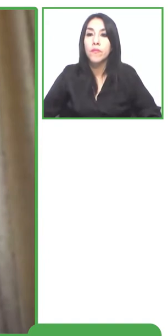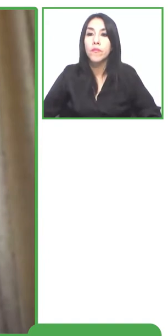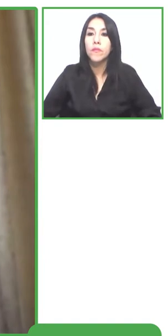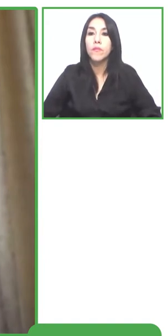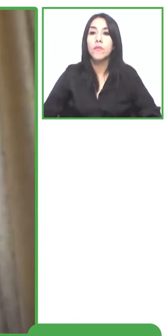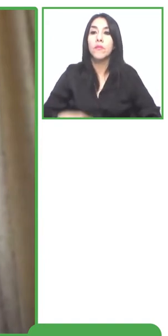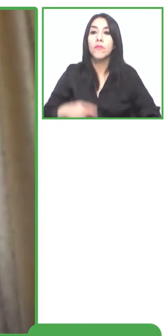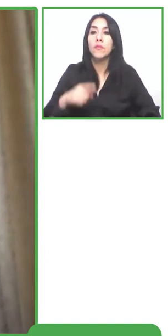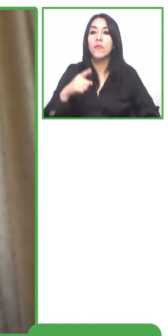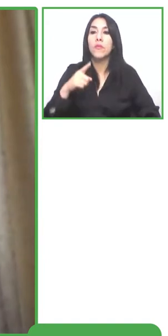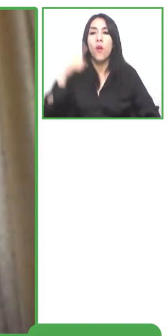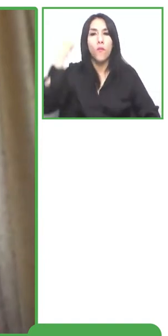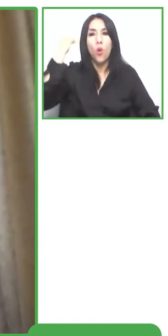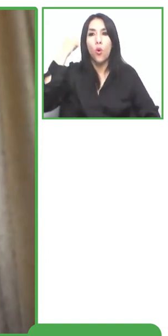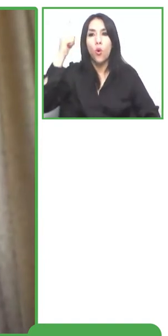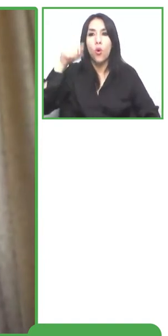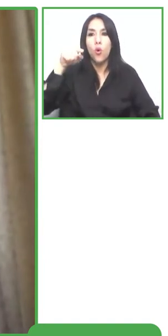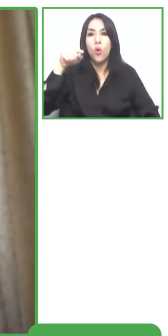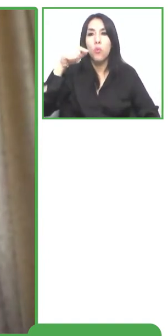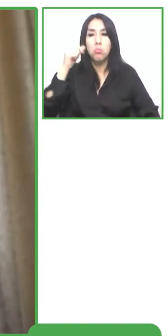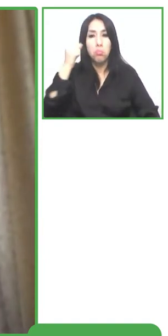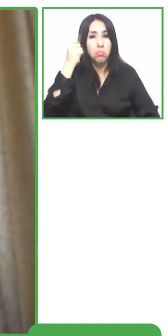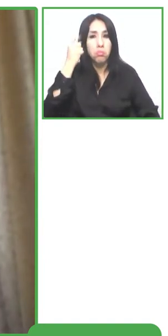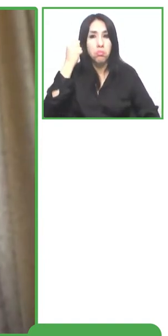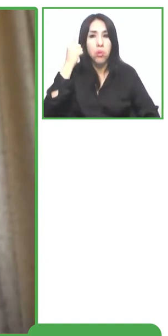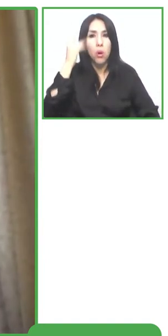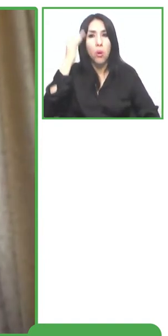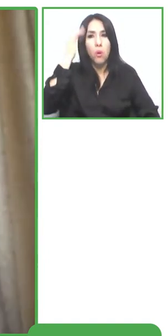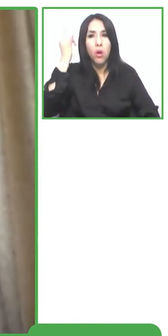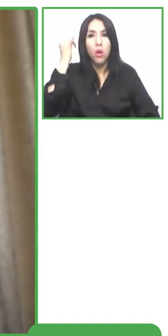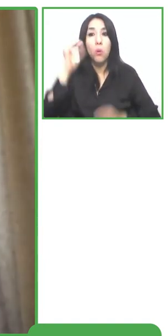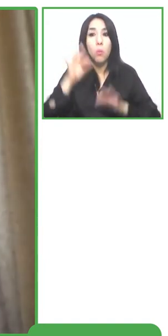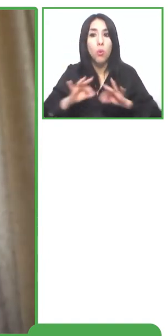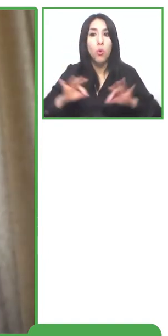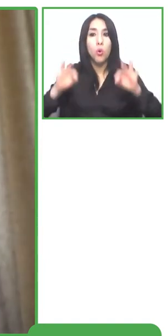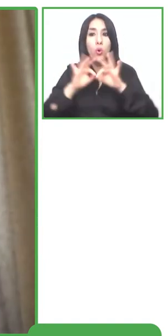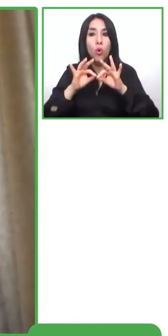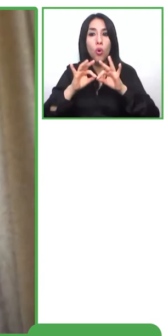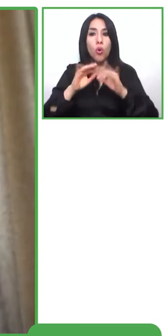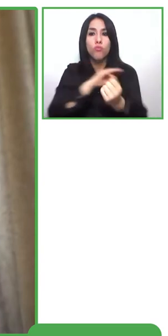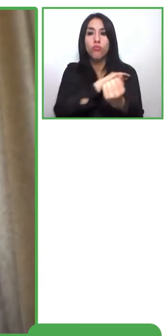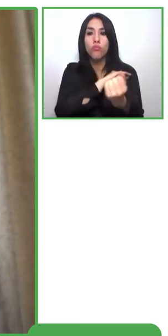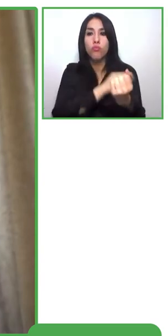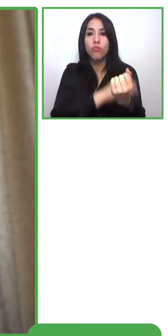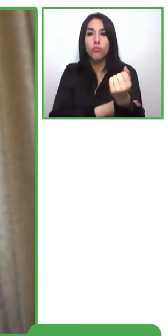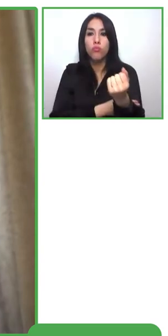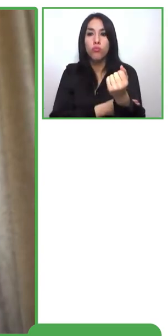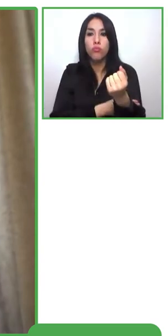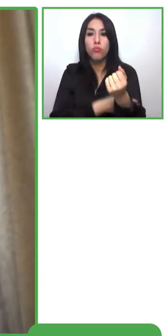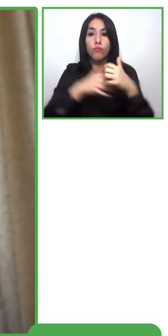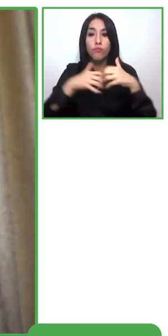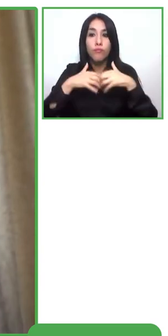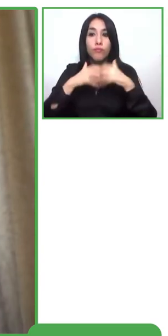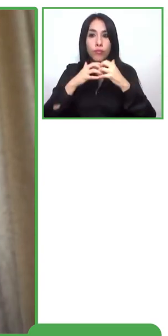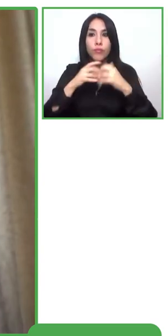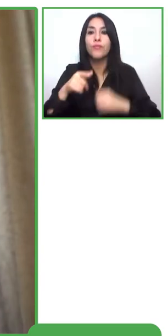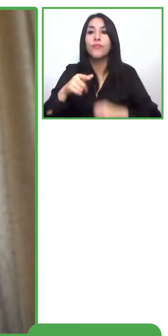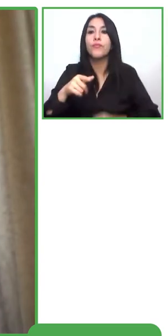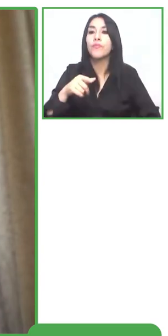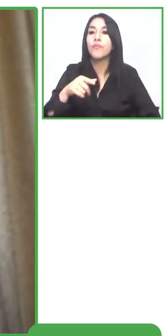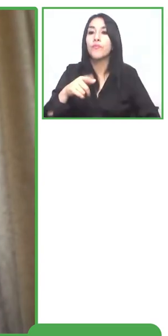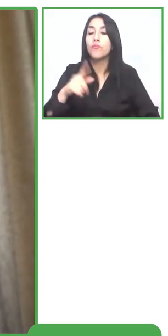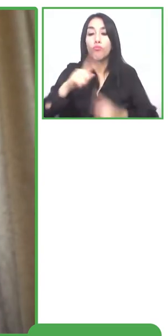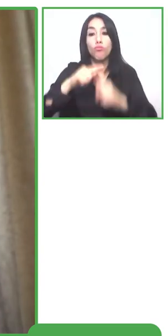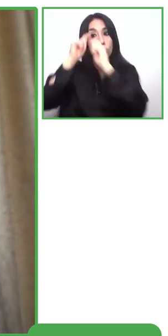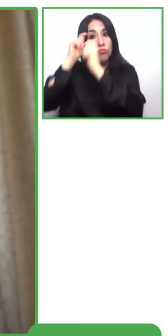for you to understand why empowerment is important and why we must know ourselves and recognize